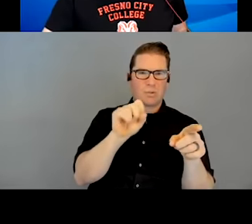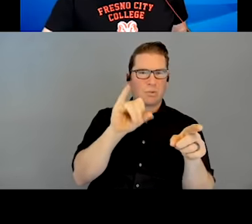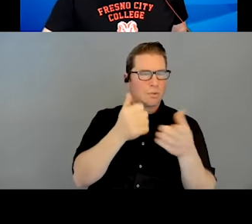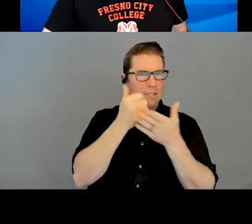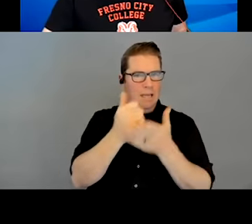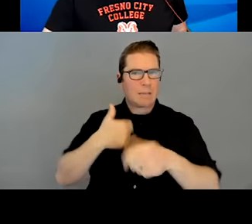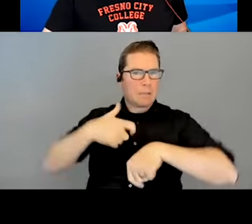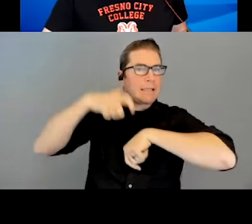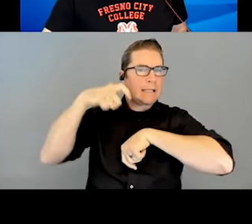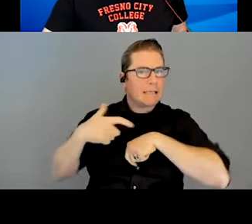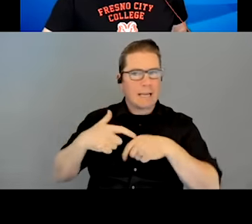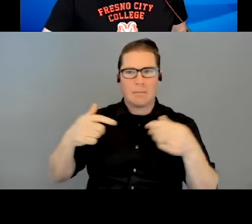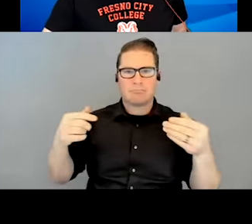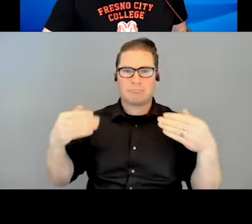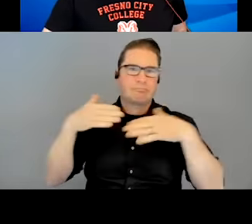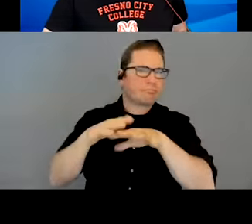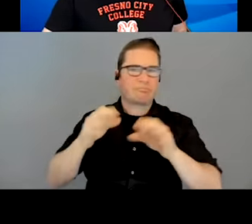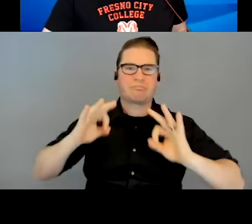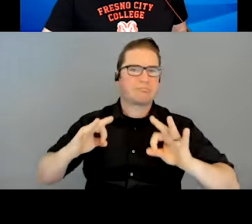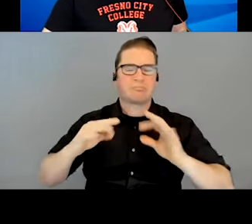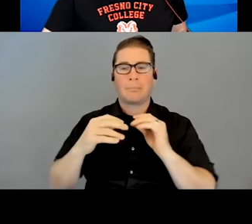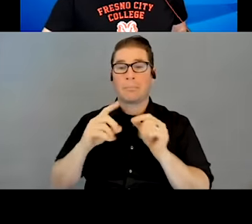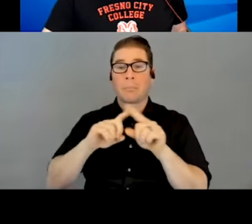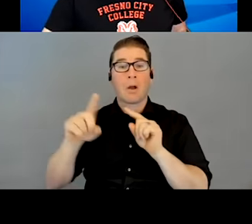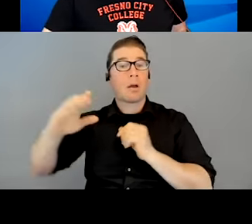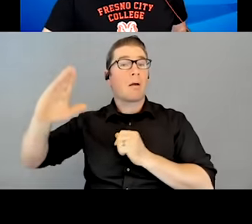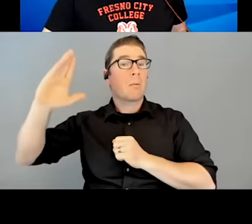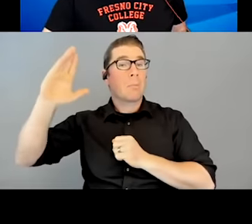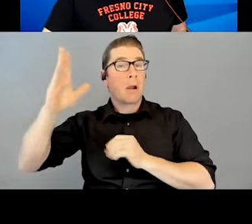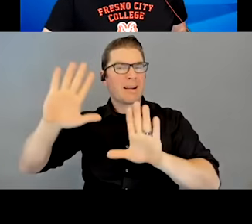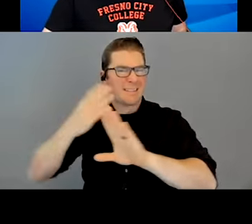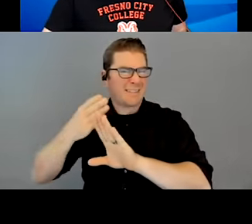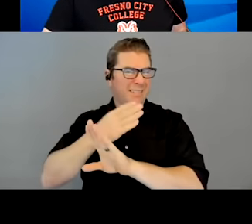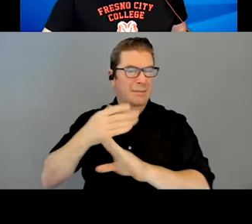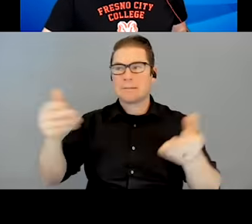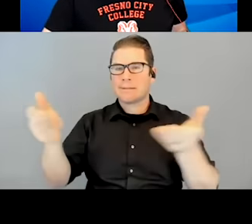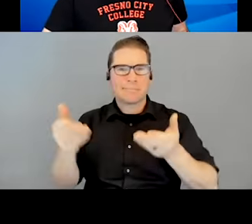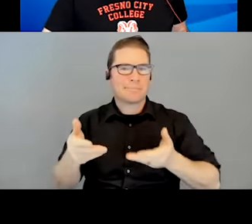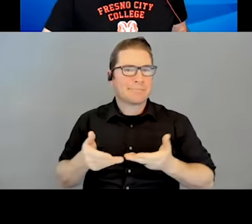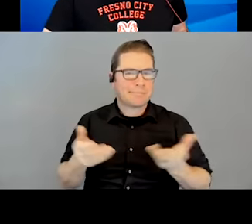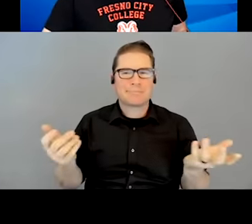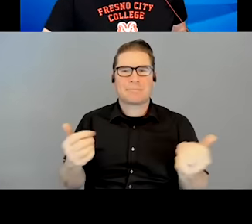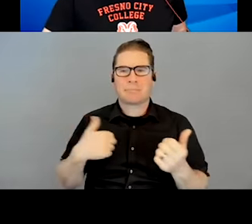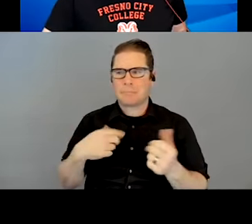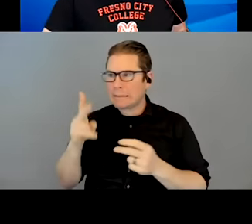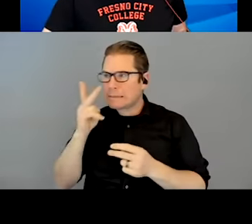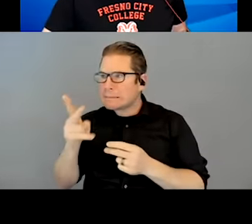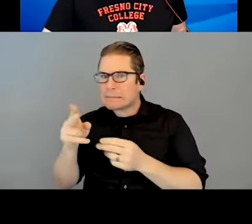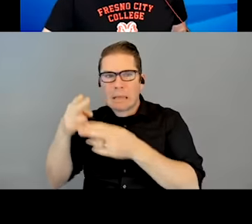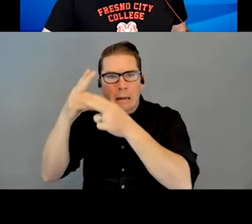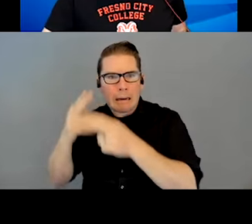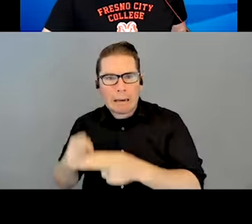I thought it'd be good before we jumped into the presentation to introduce ourselves, because I'm looking at all these names and I know